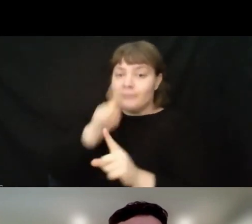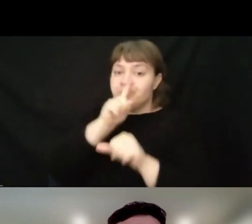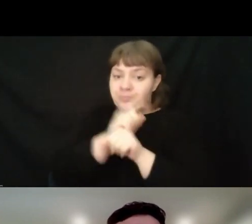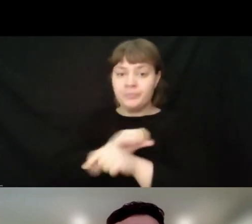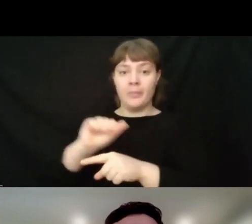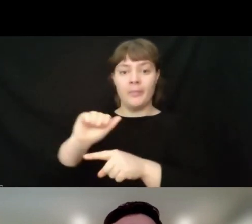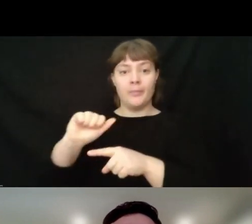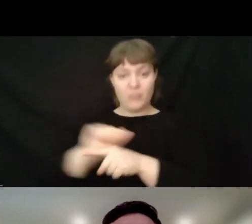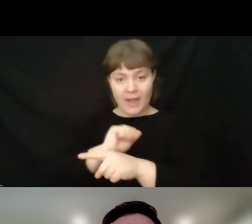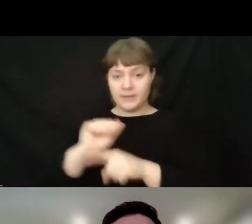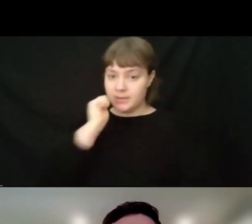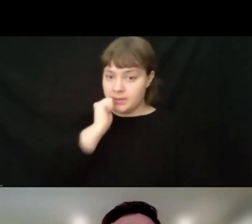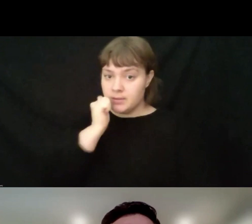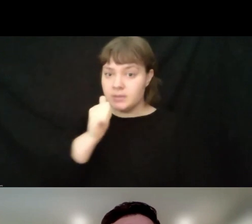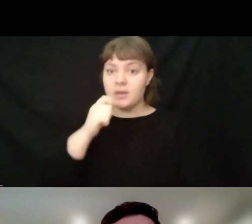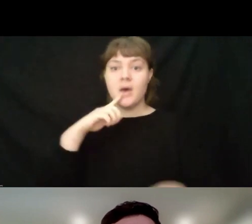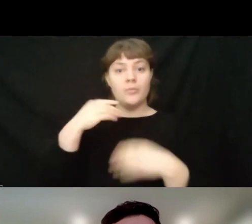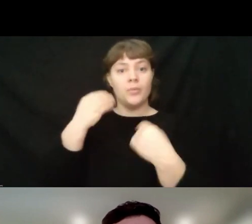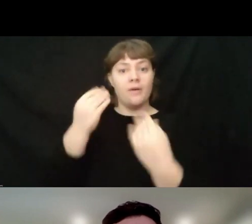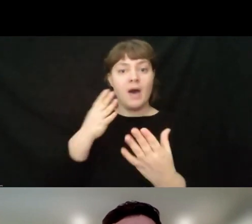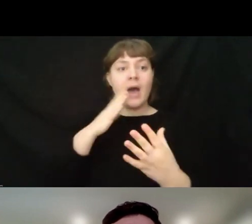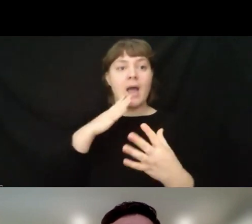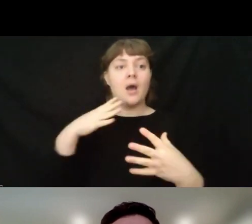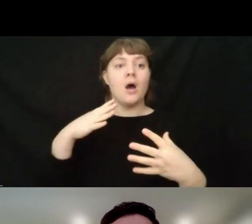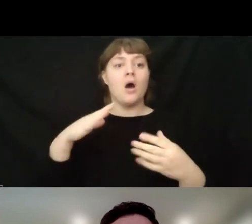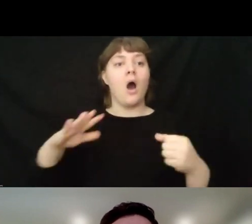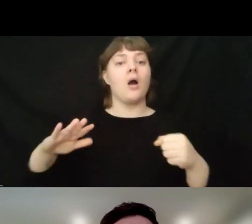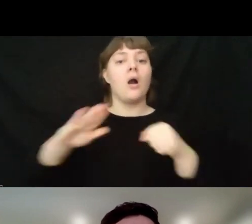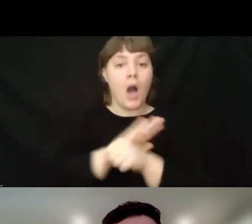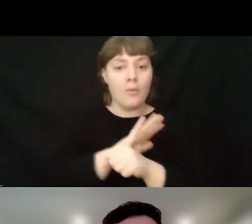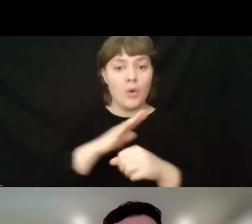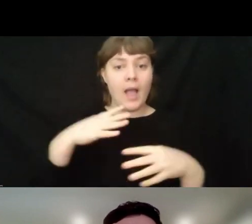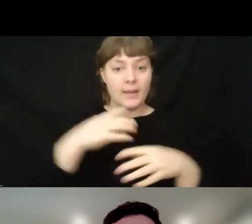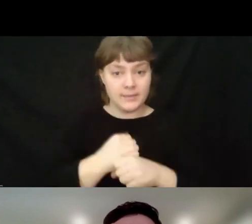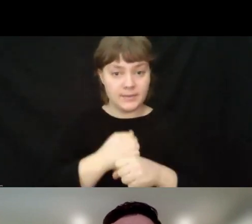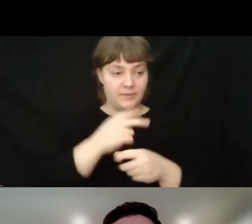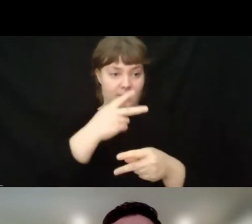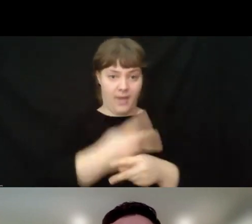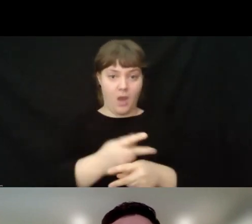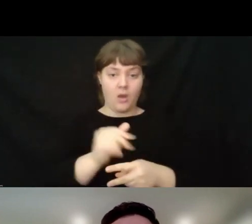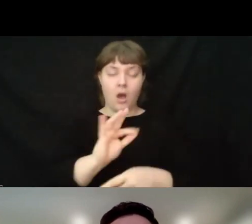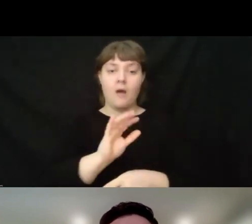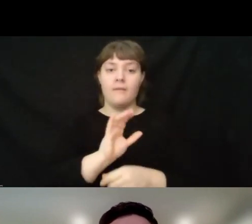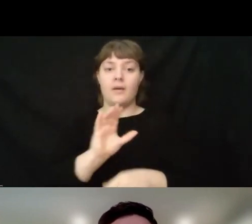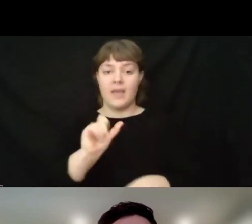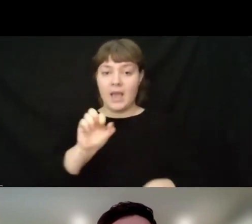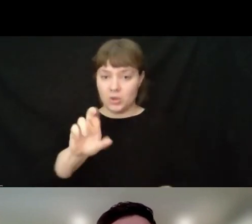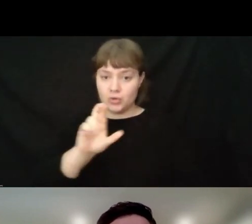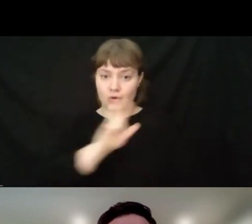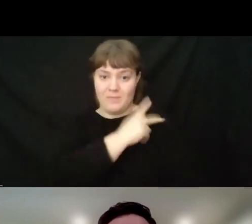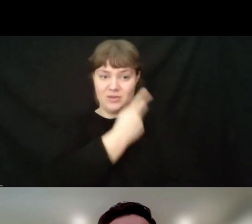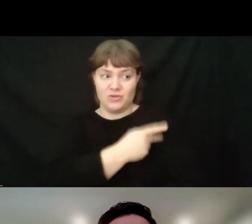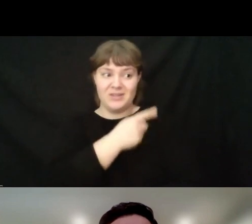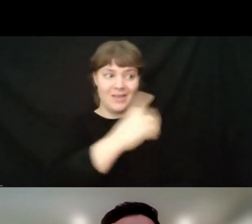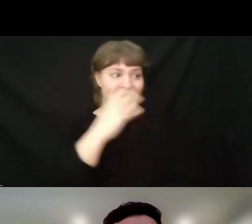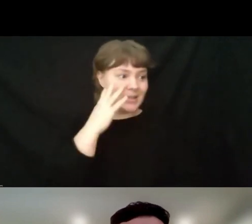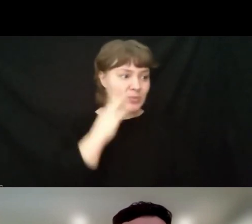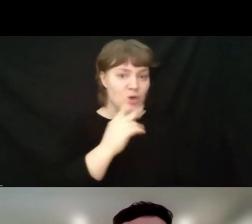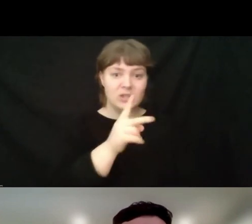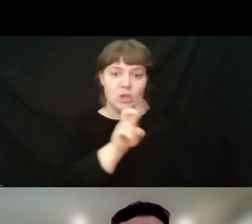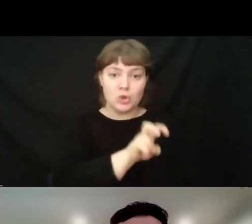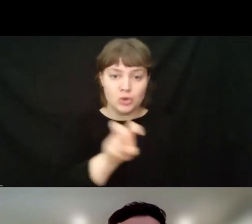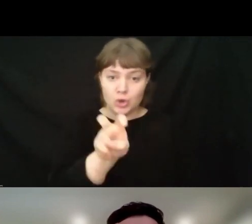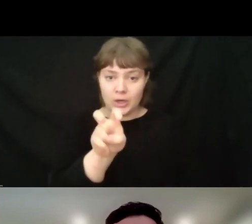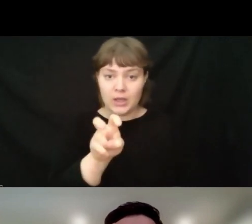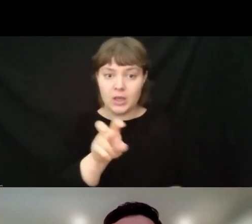to provide a comprehensive care of our cancer patients as they go through this journey, all the way